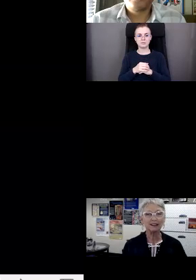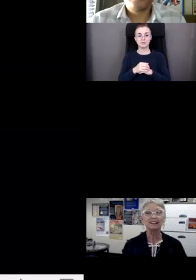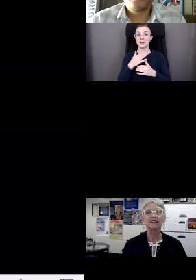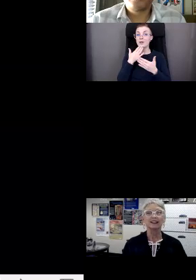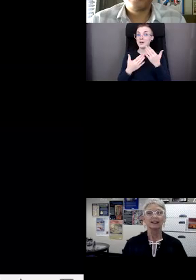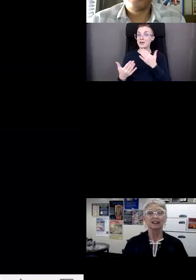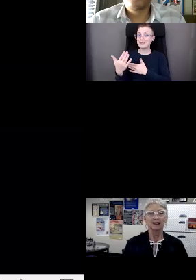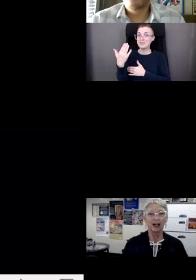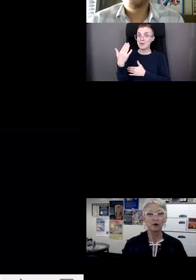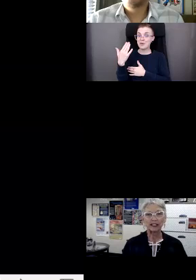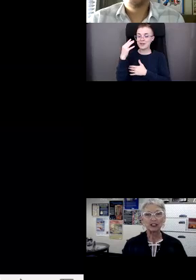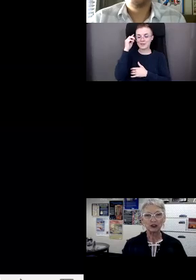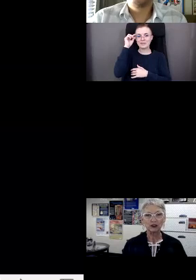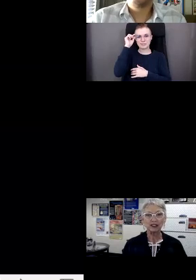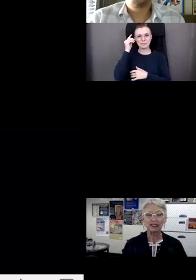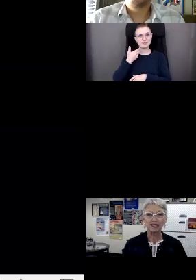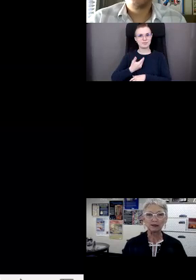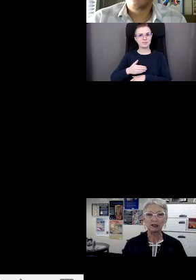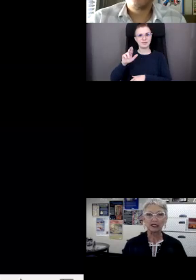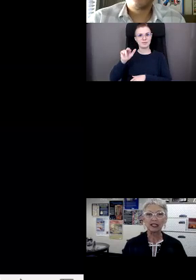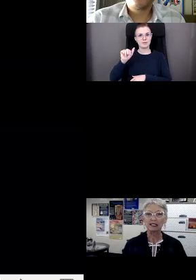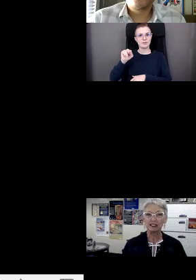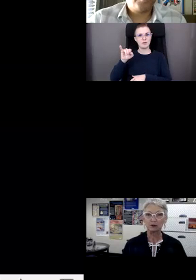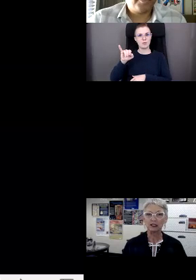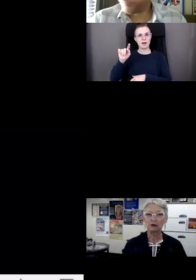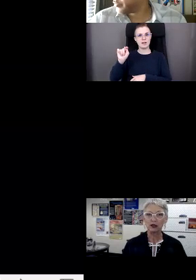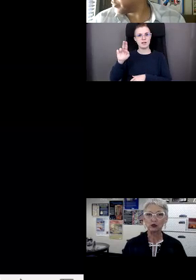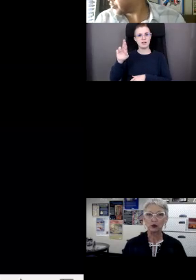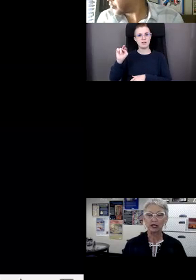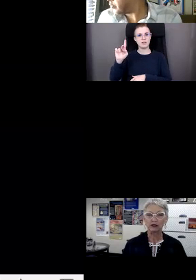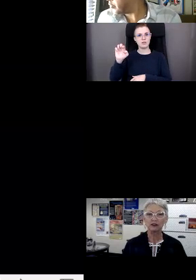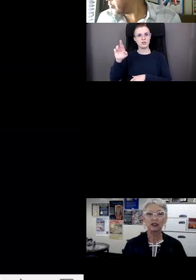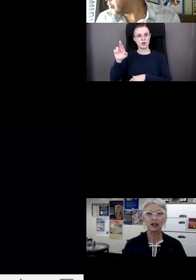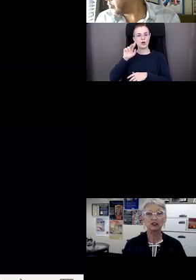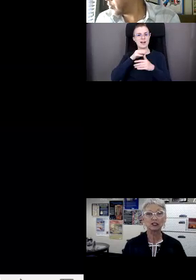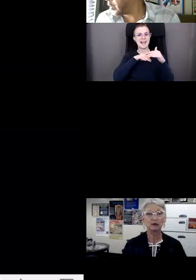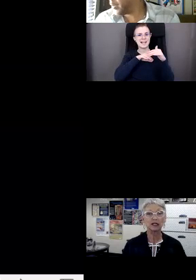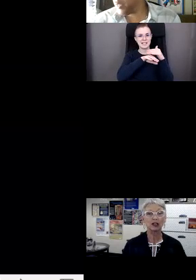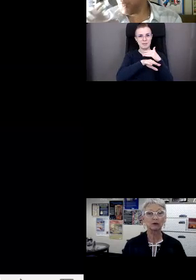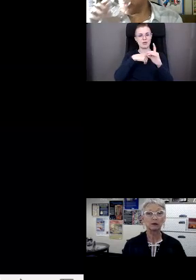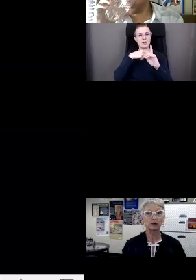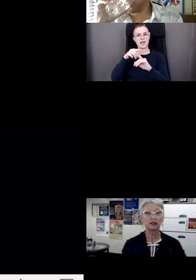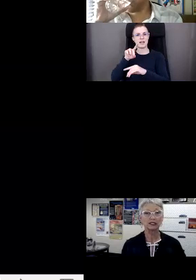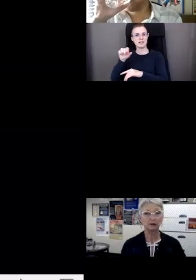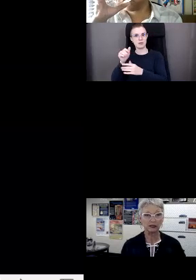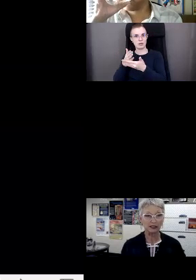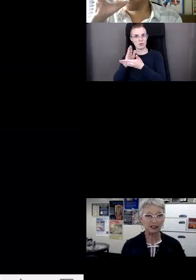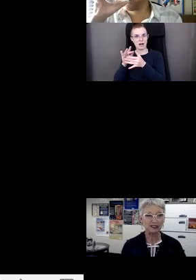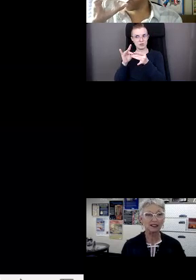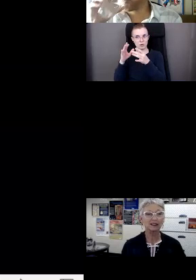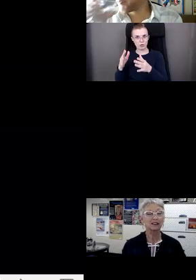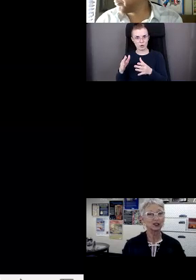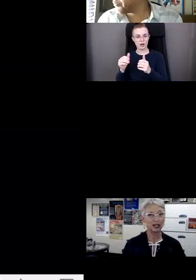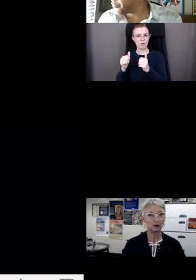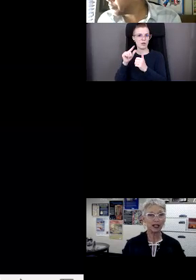Good morning. I'm Randy Turner, the Accessibility and Disability Rights Coordinator for the Governor's Committee on People with